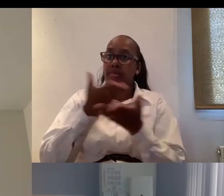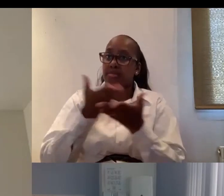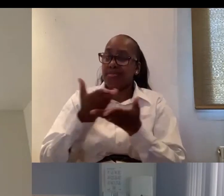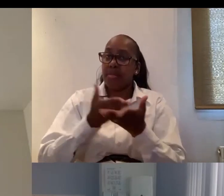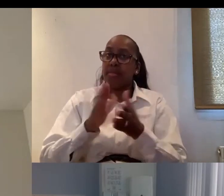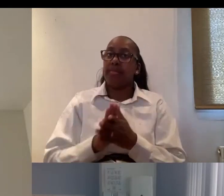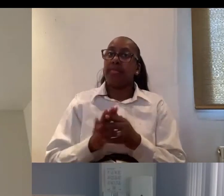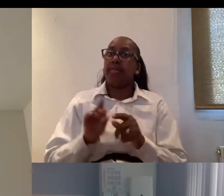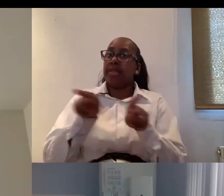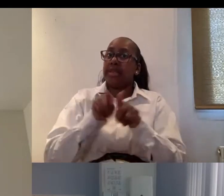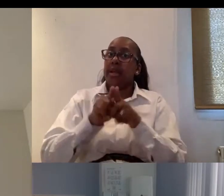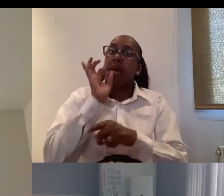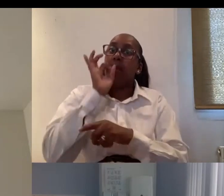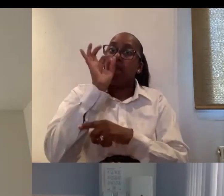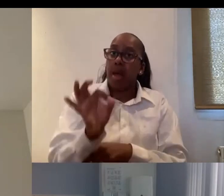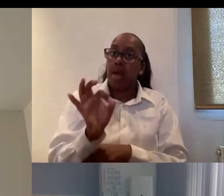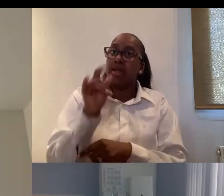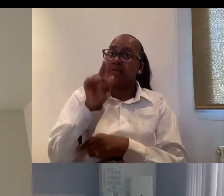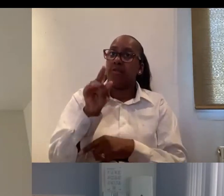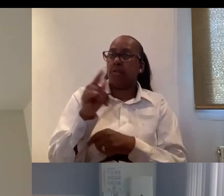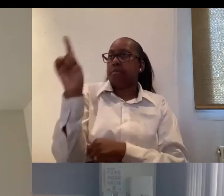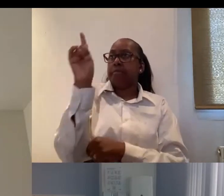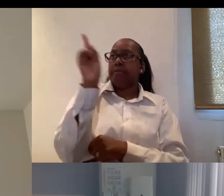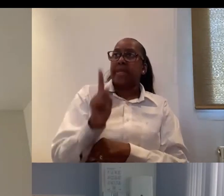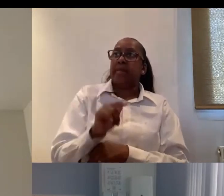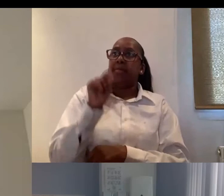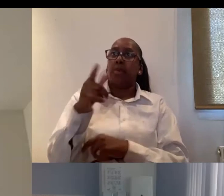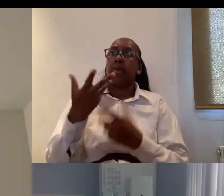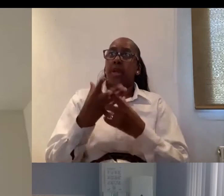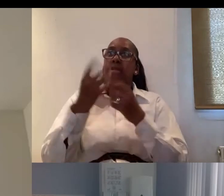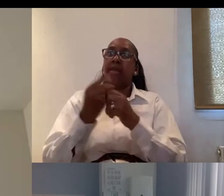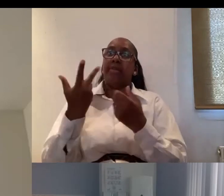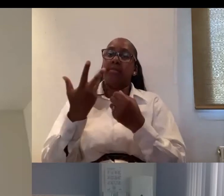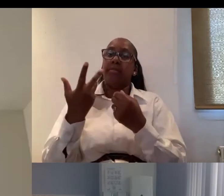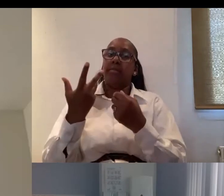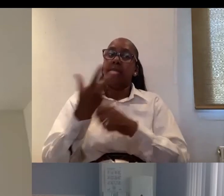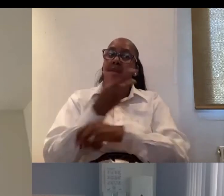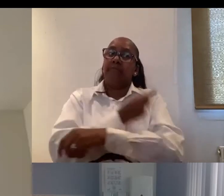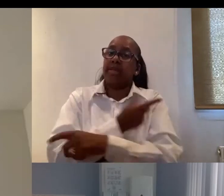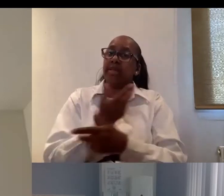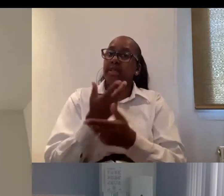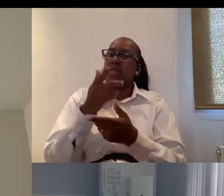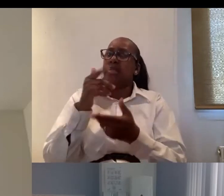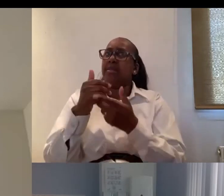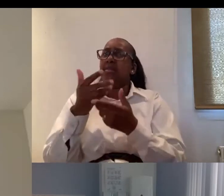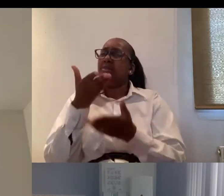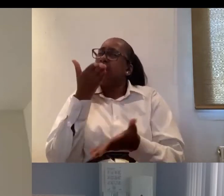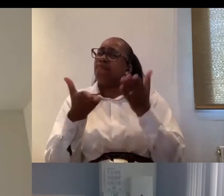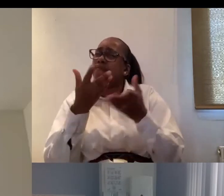far still applies for the vast majority of people. The benefit of taking the vaccine outweighs the risk.